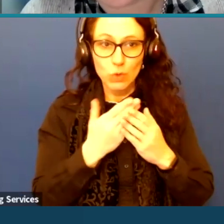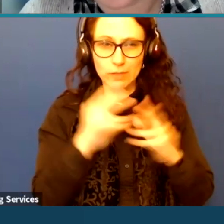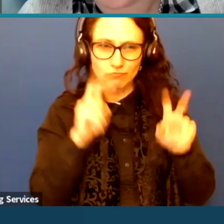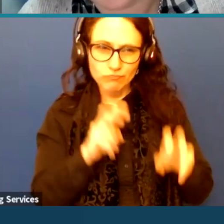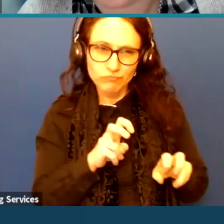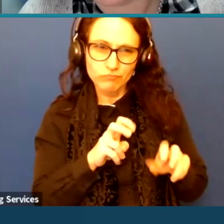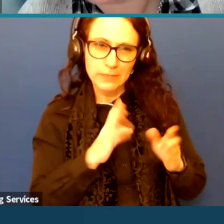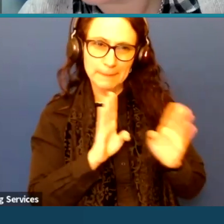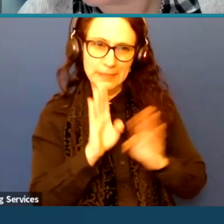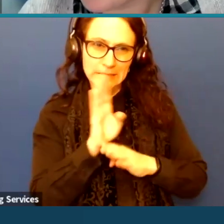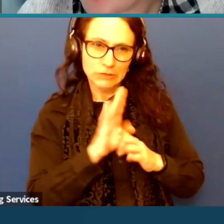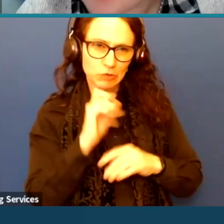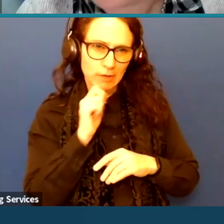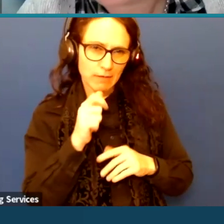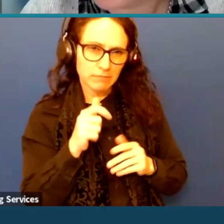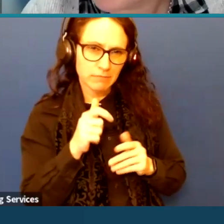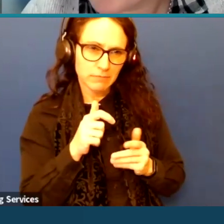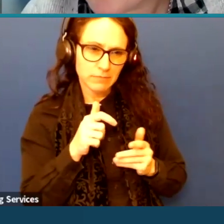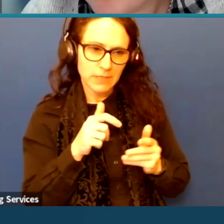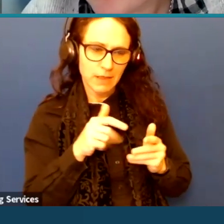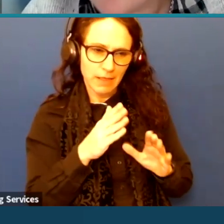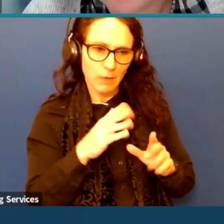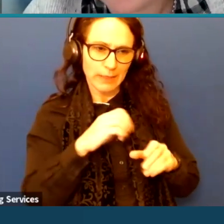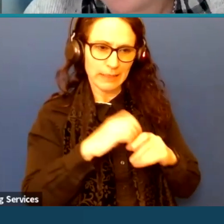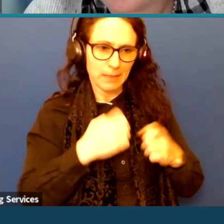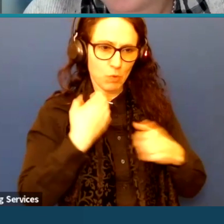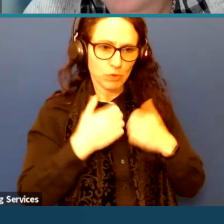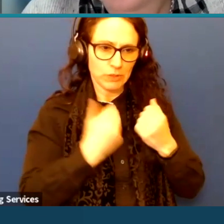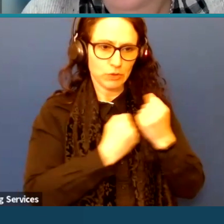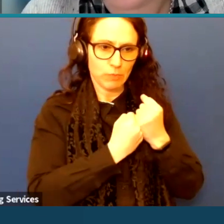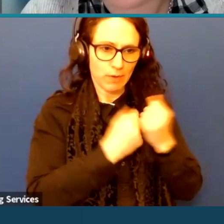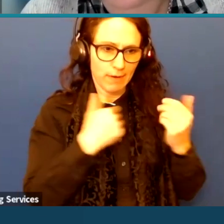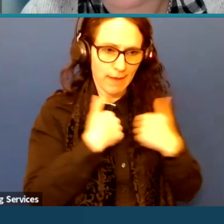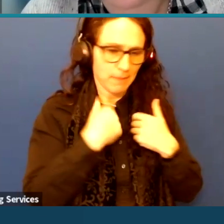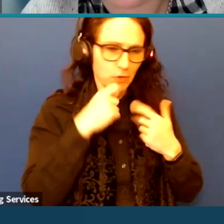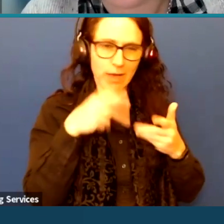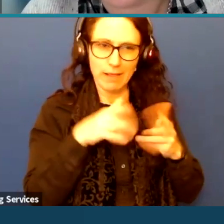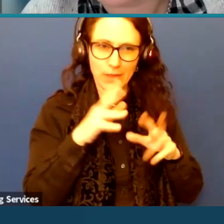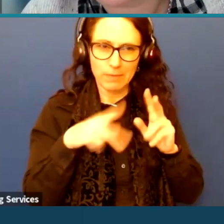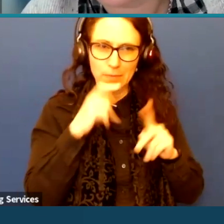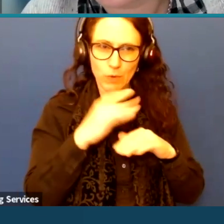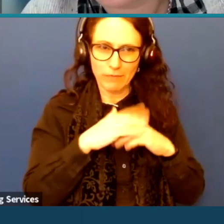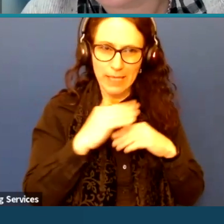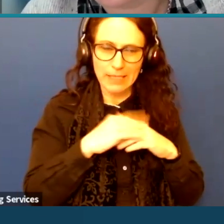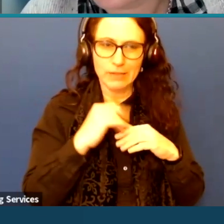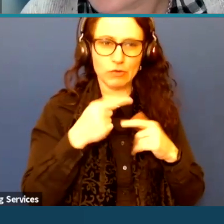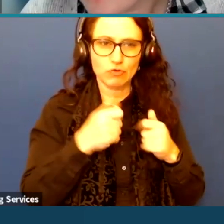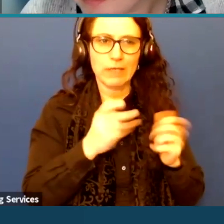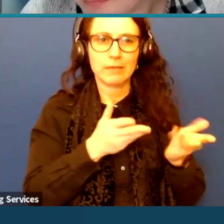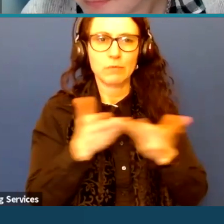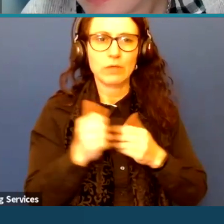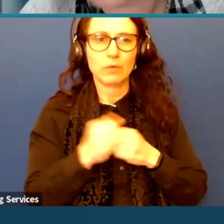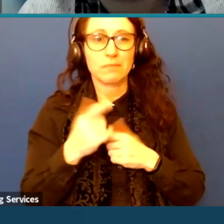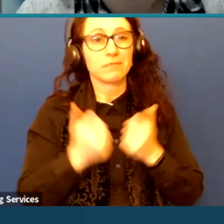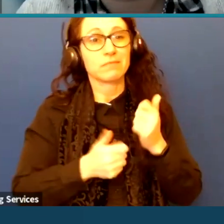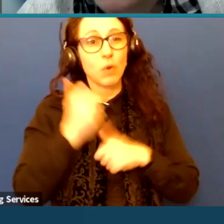not allowing in emotional support animals. You're not allowing people in who have a pet that they're trying to bring with them, because most